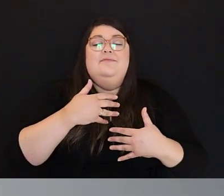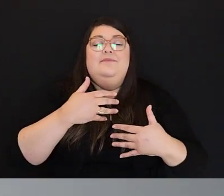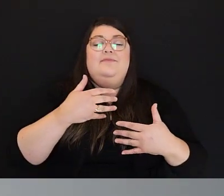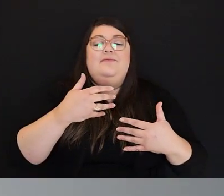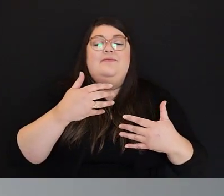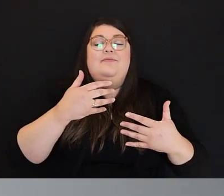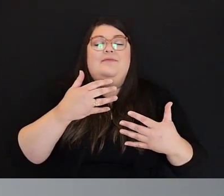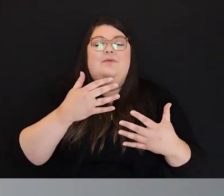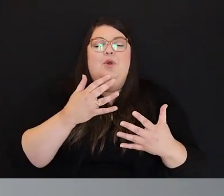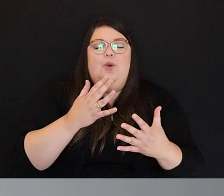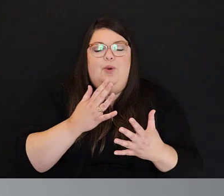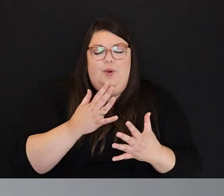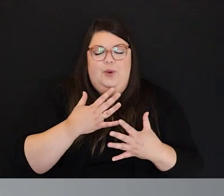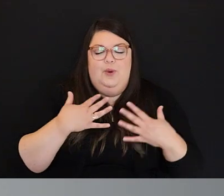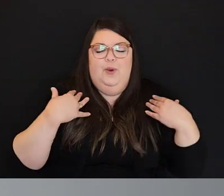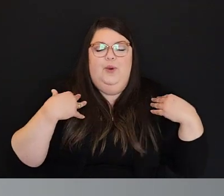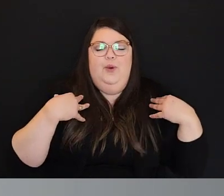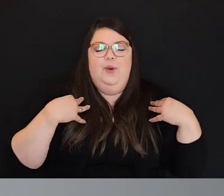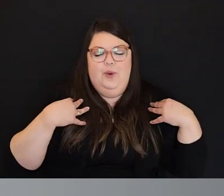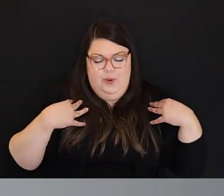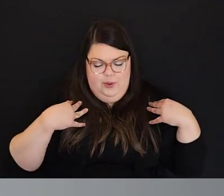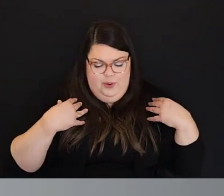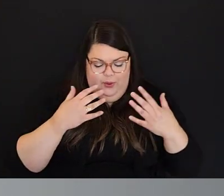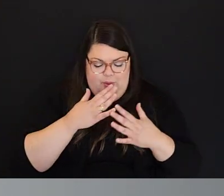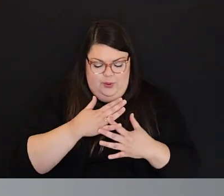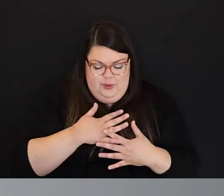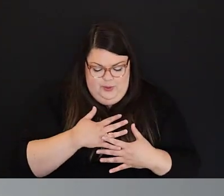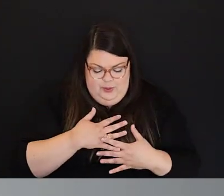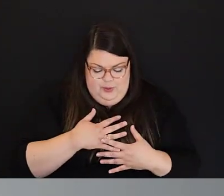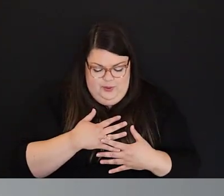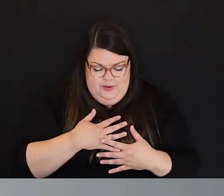Exhale and let your shoulders drop.